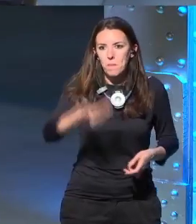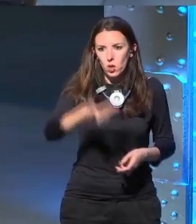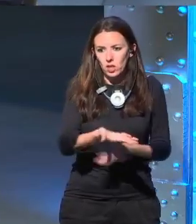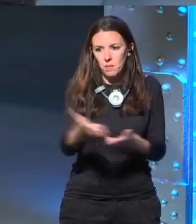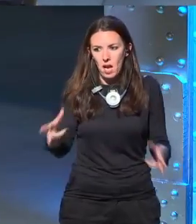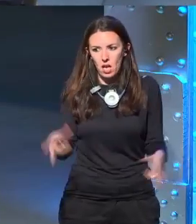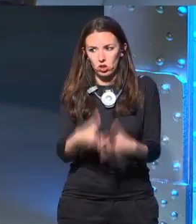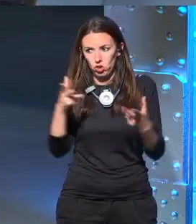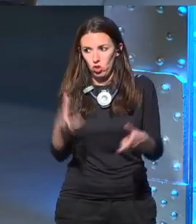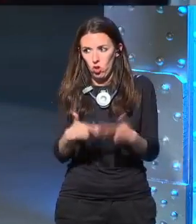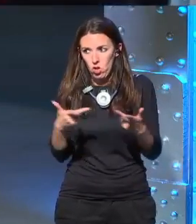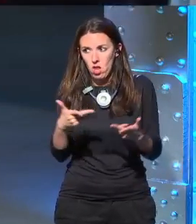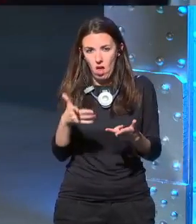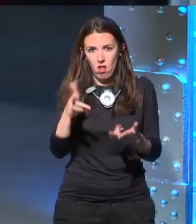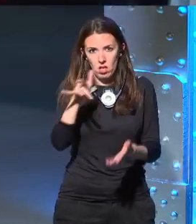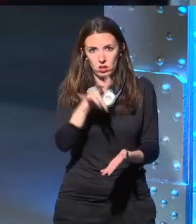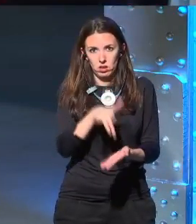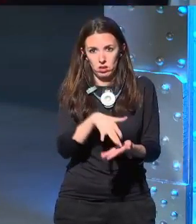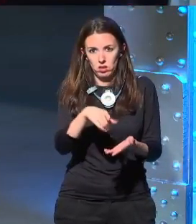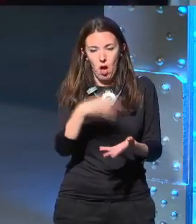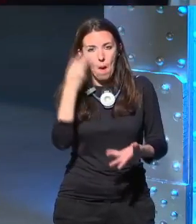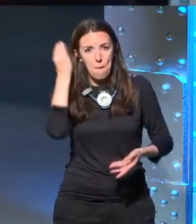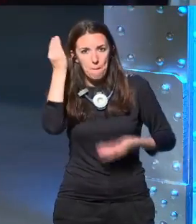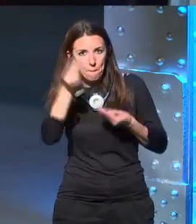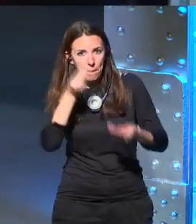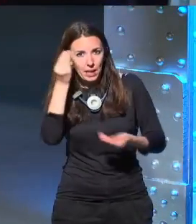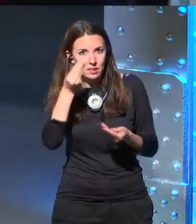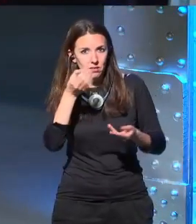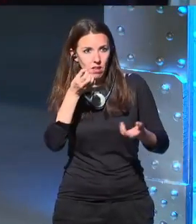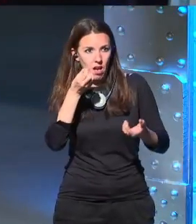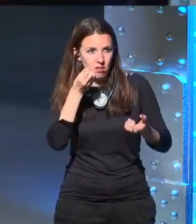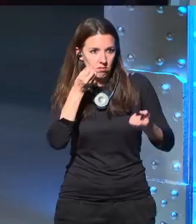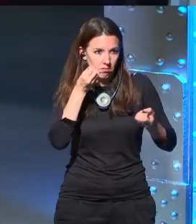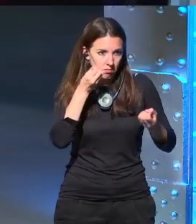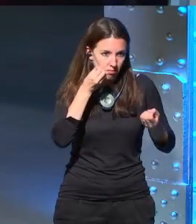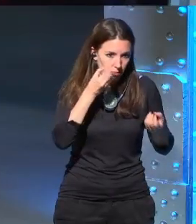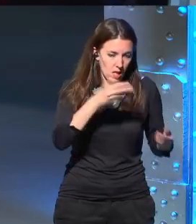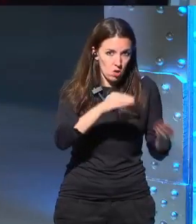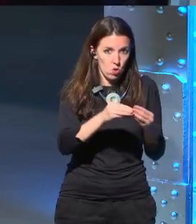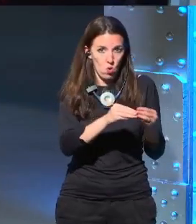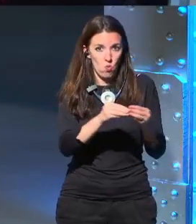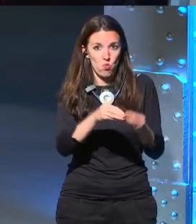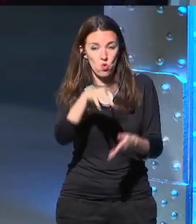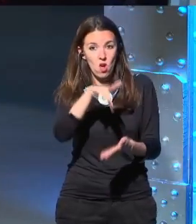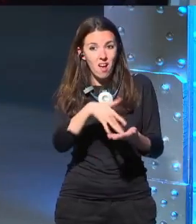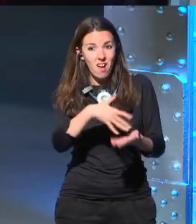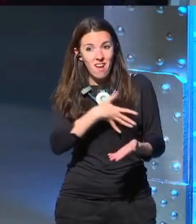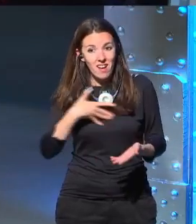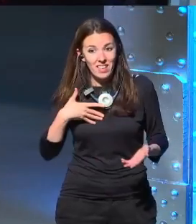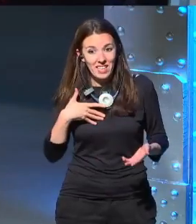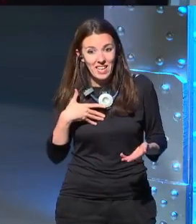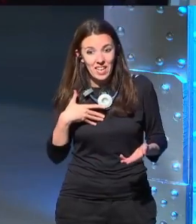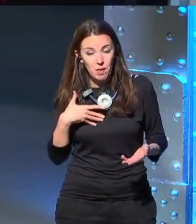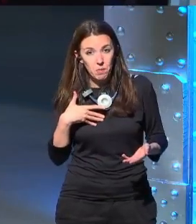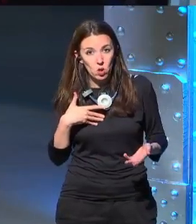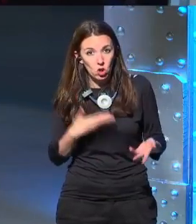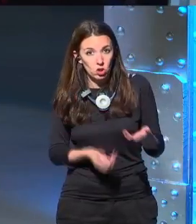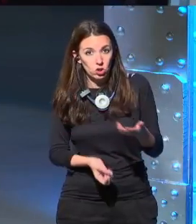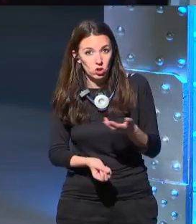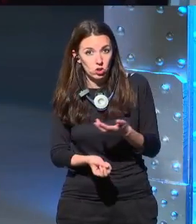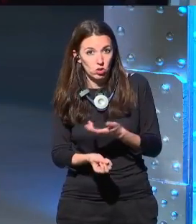something that is very important for our societies in order to think for our well-being, or so to speak. When we